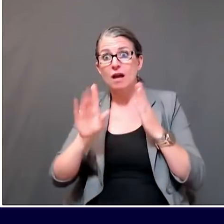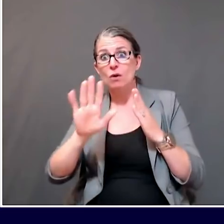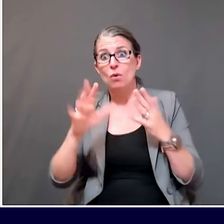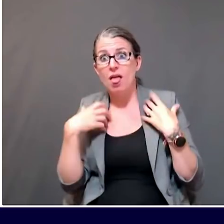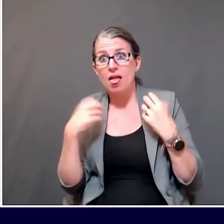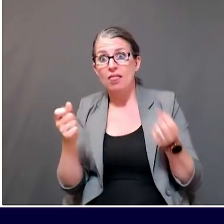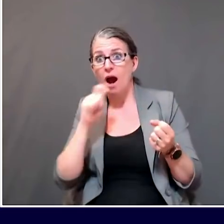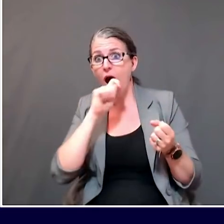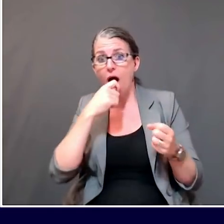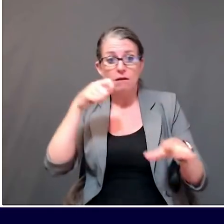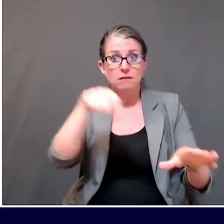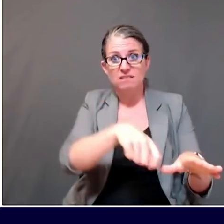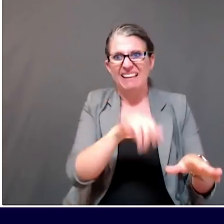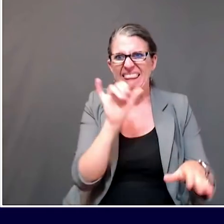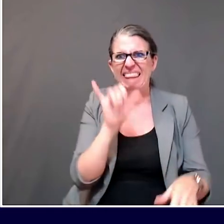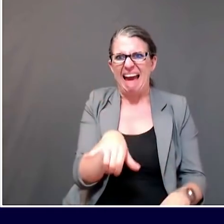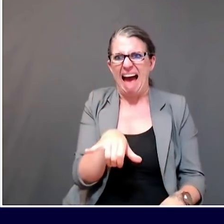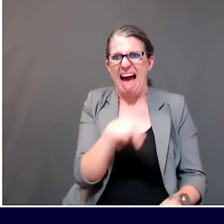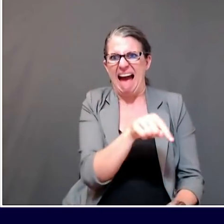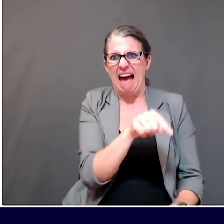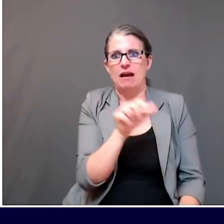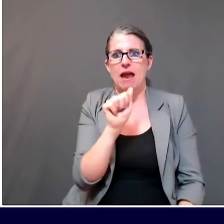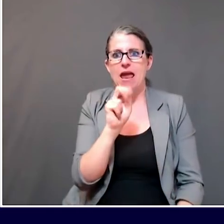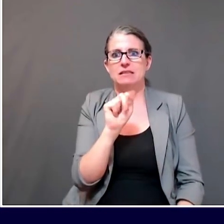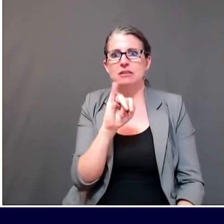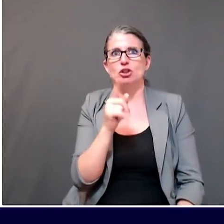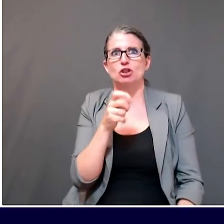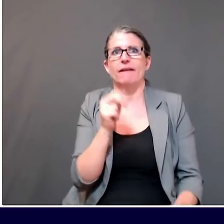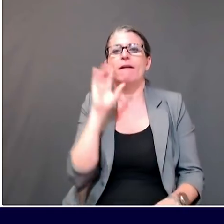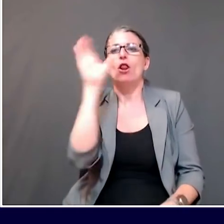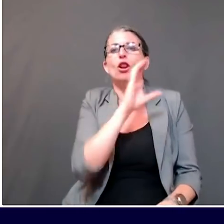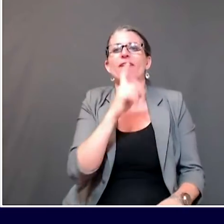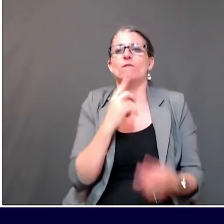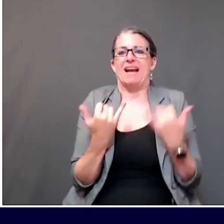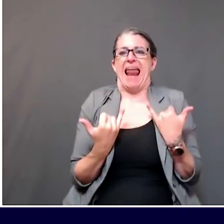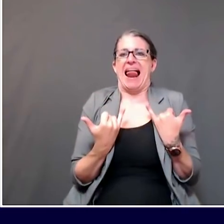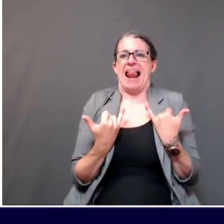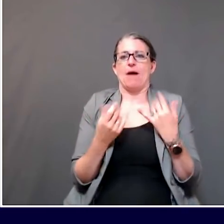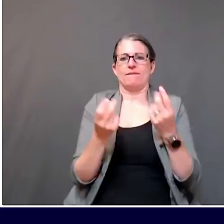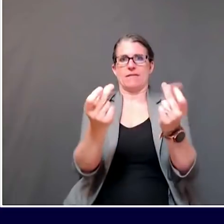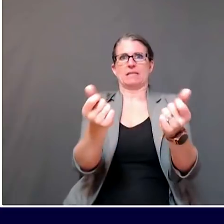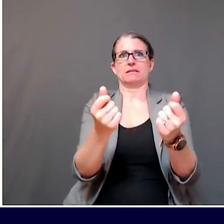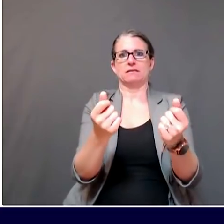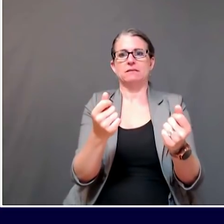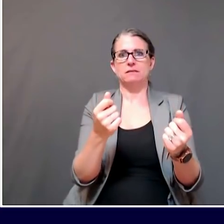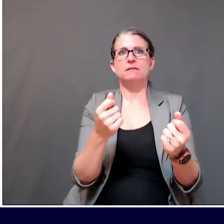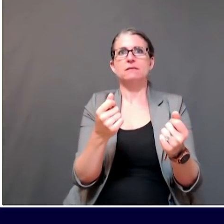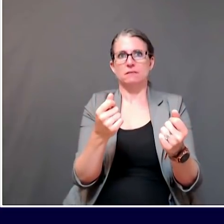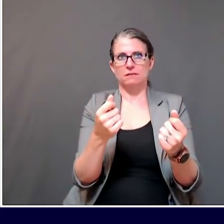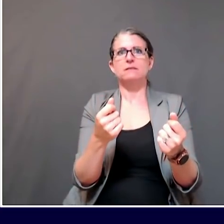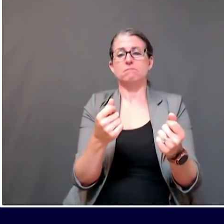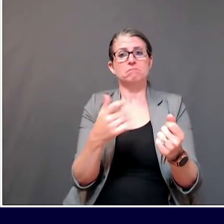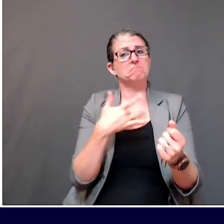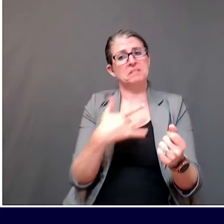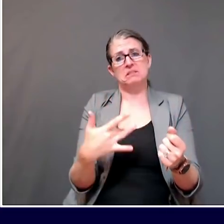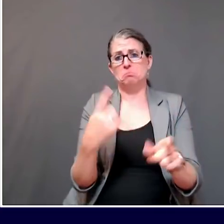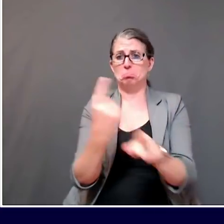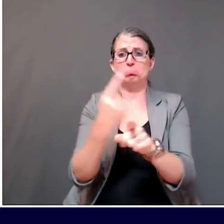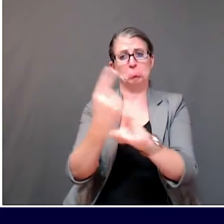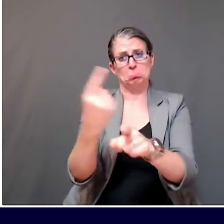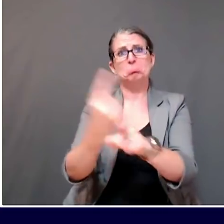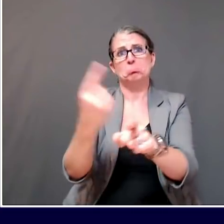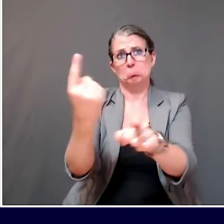can be quick, and generally speaking, the test results can be accurate. But they are different and not to be confused